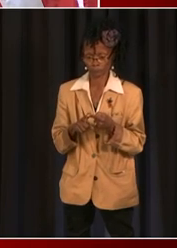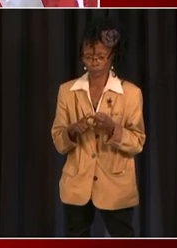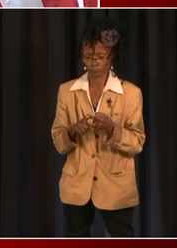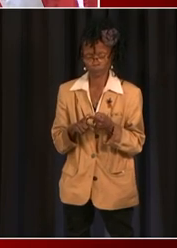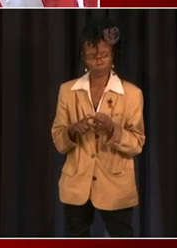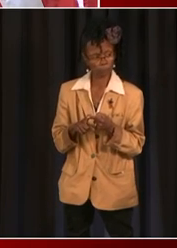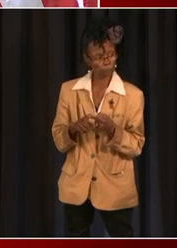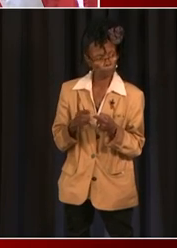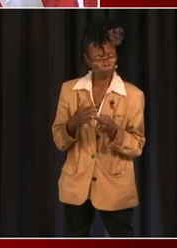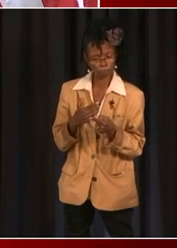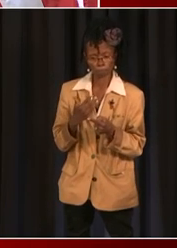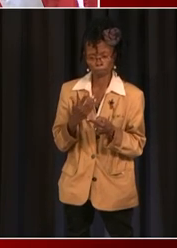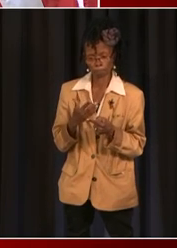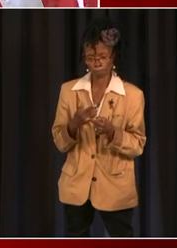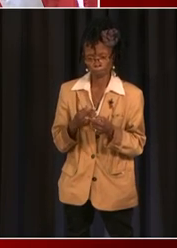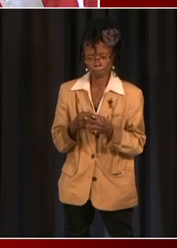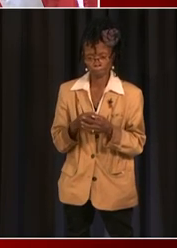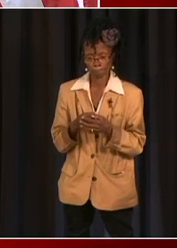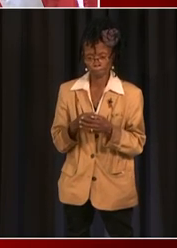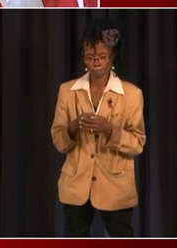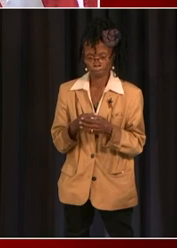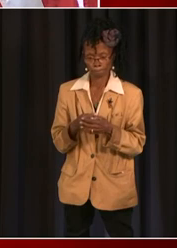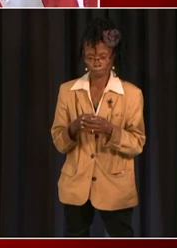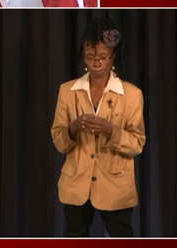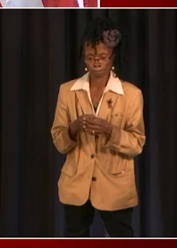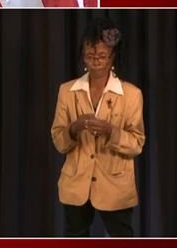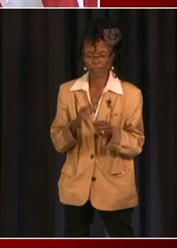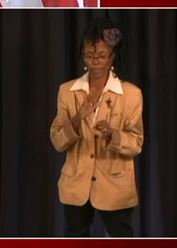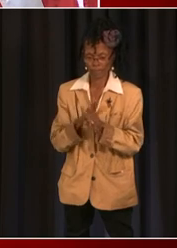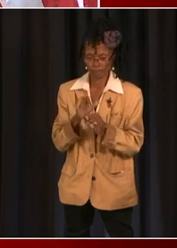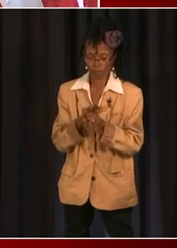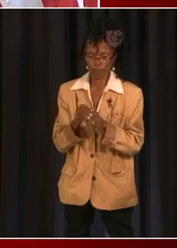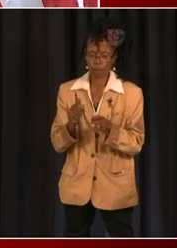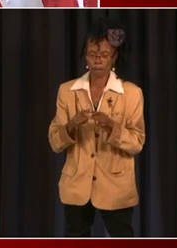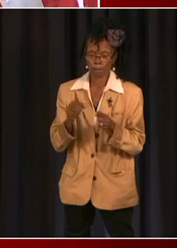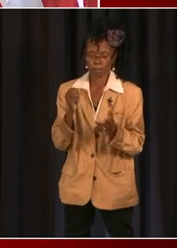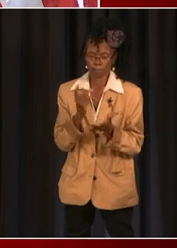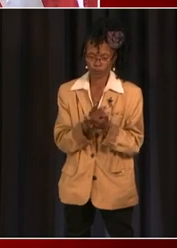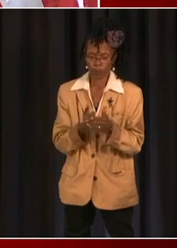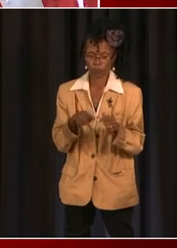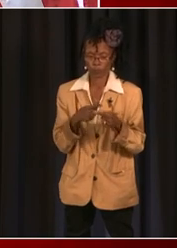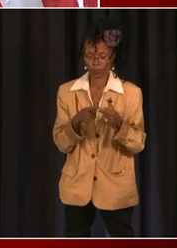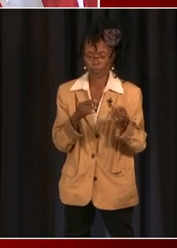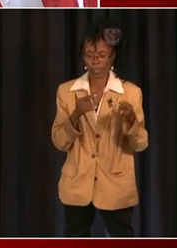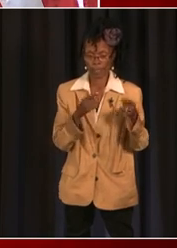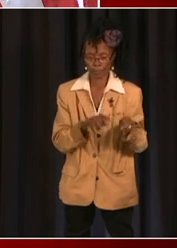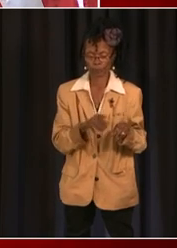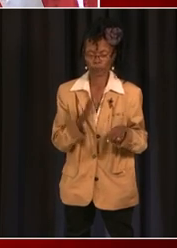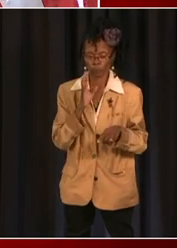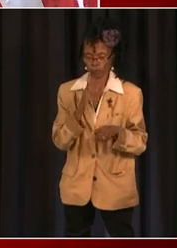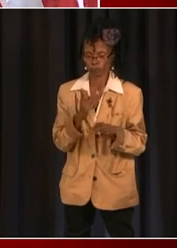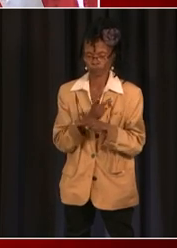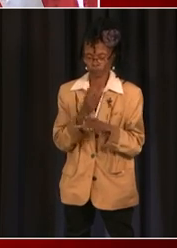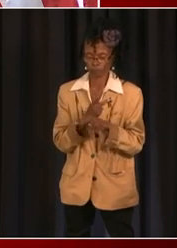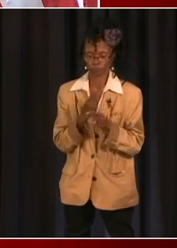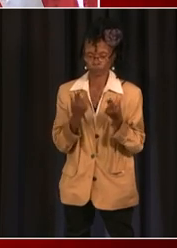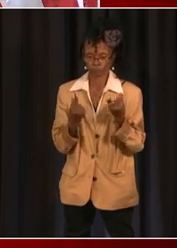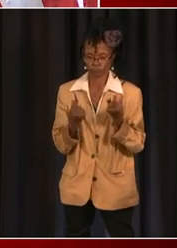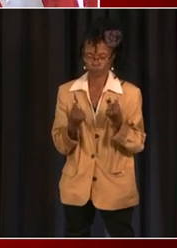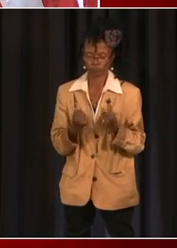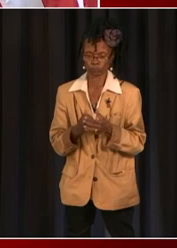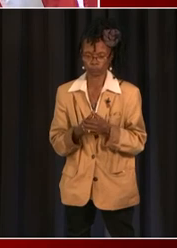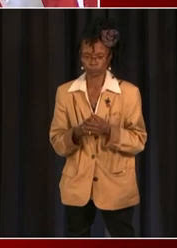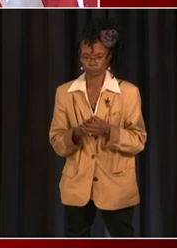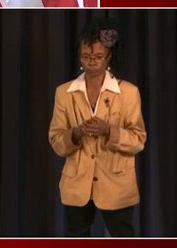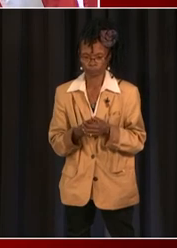Immunization Practices, which has not happened heretofore. For members of the general public, we'll hearken back to